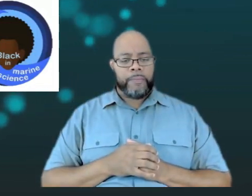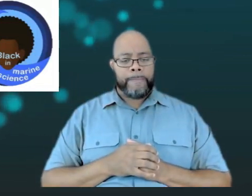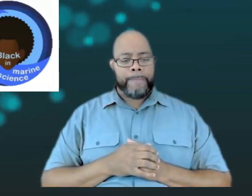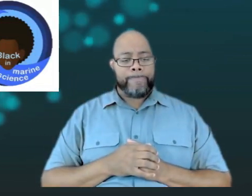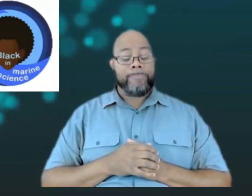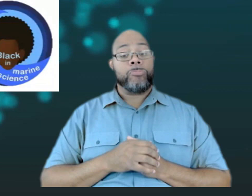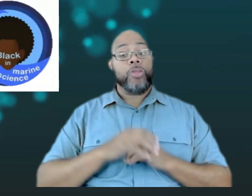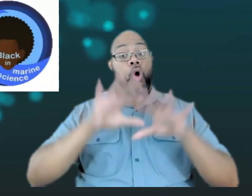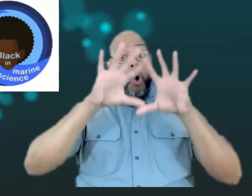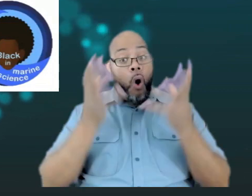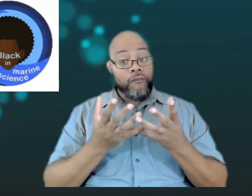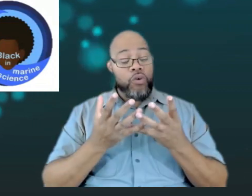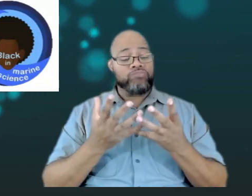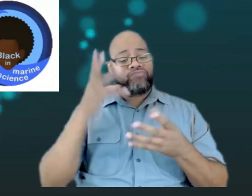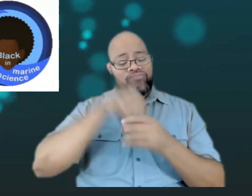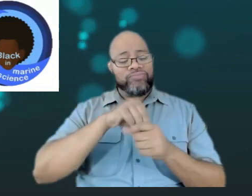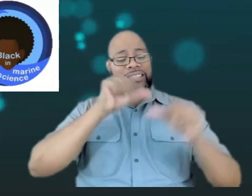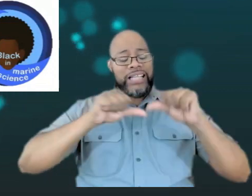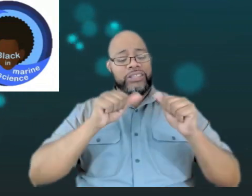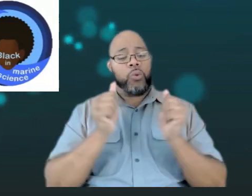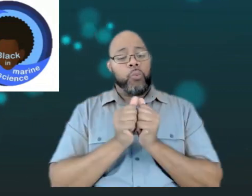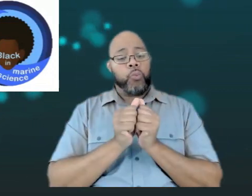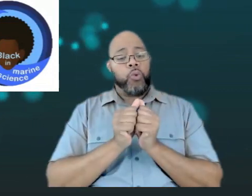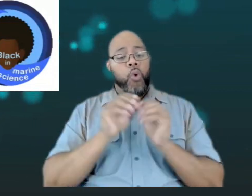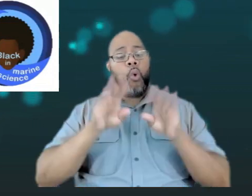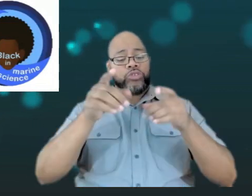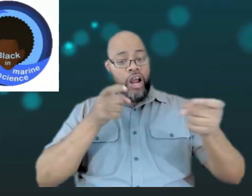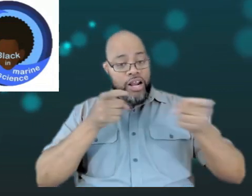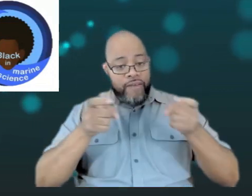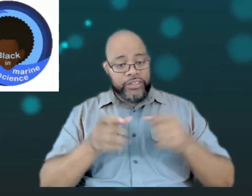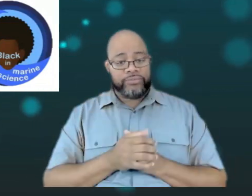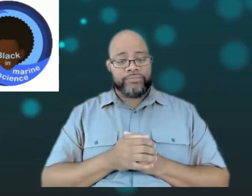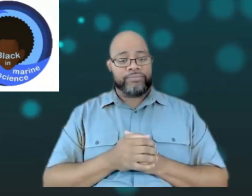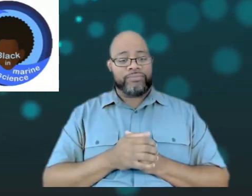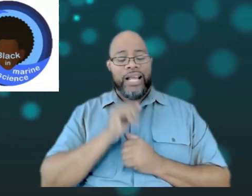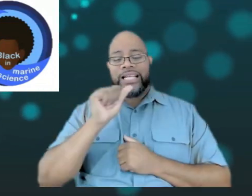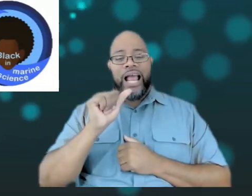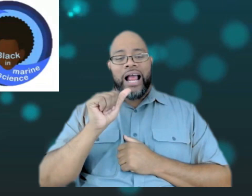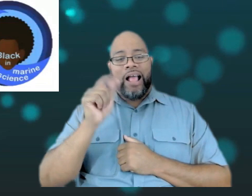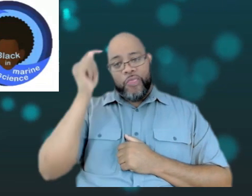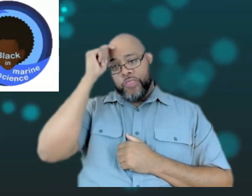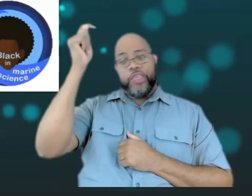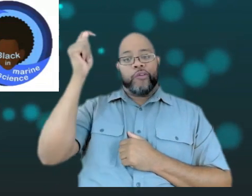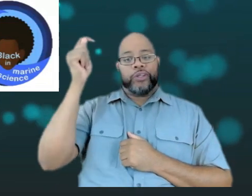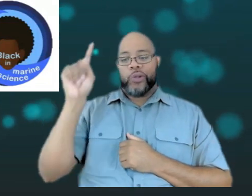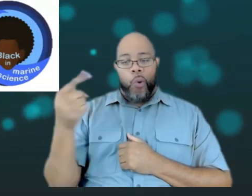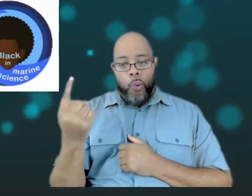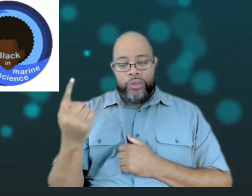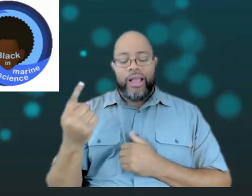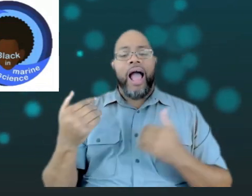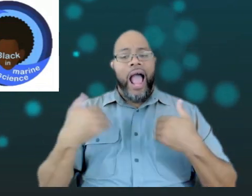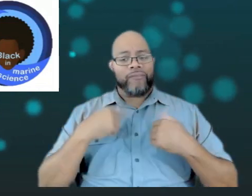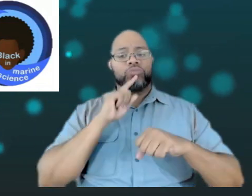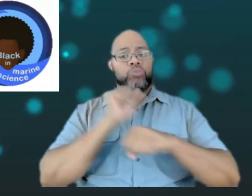So overall, incorporating science into ocean governance and management is not just a theoretical exercise. It